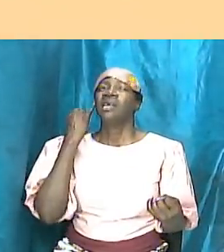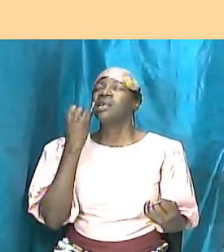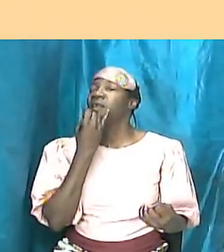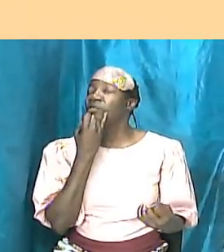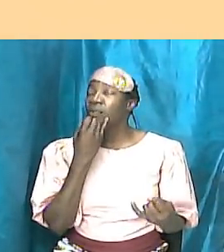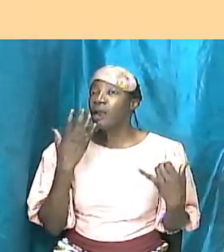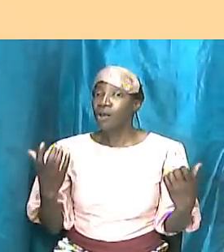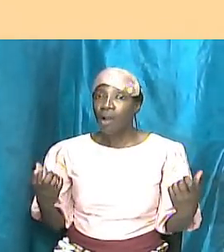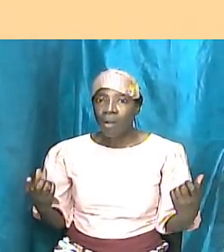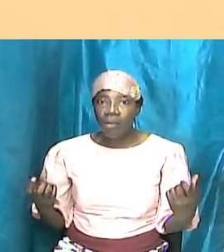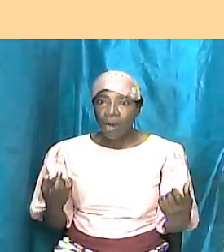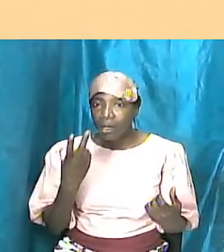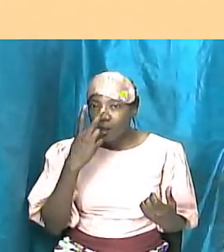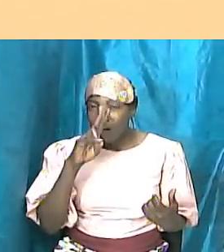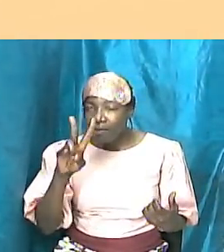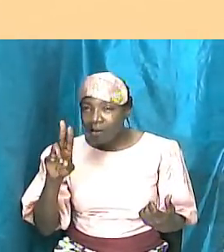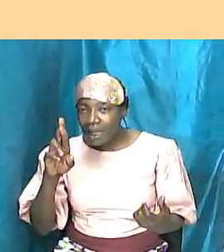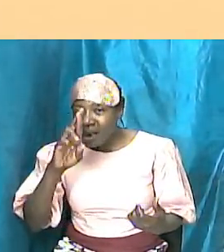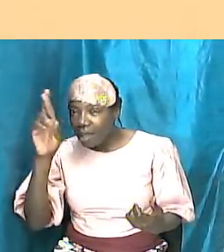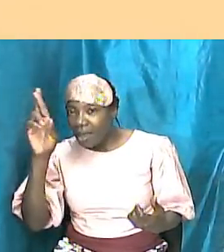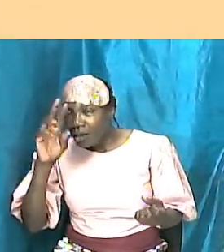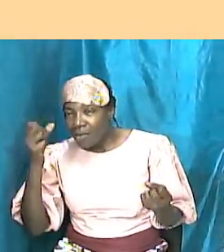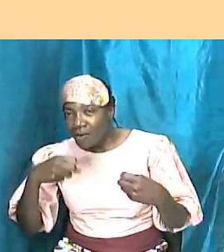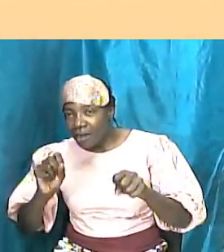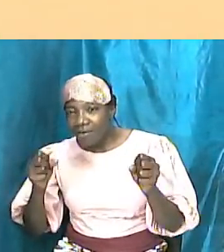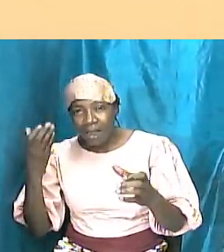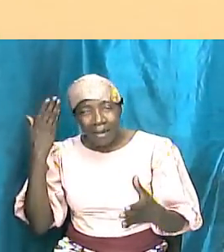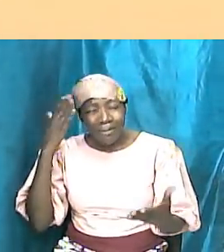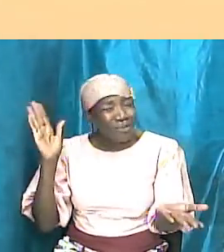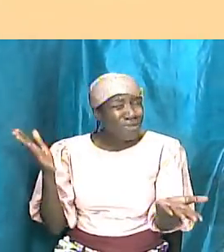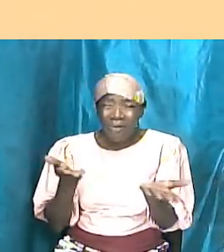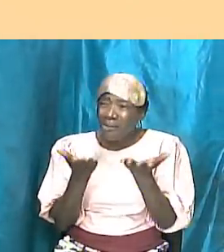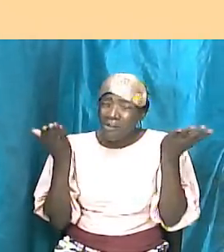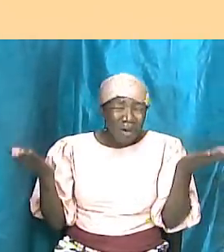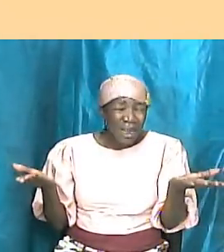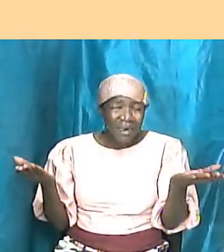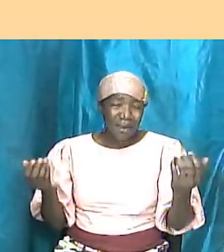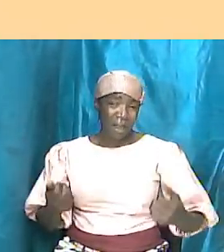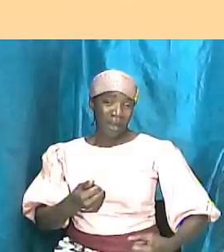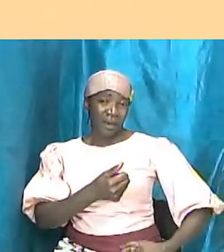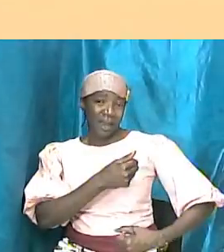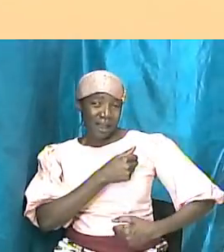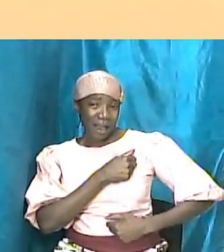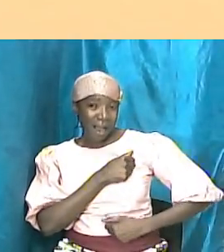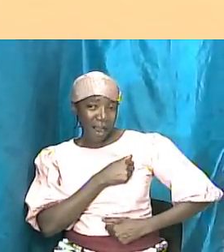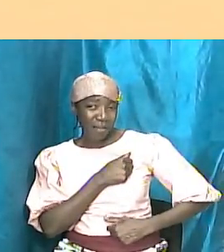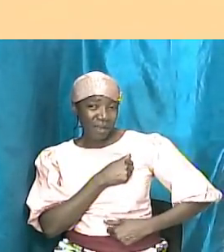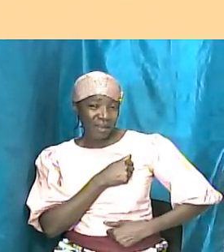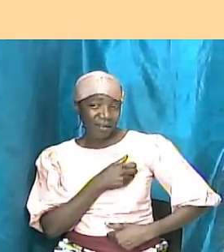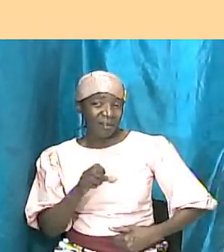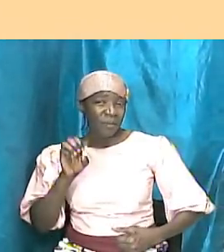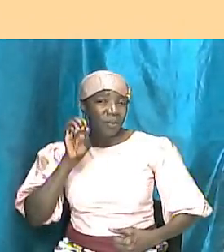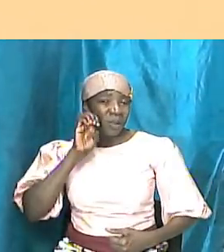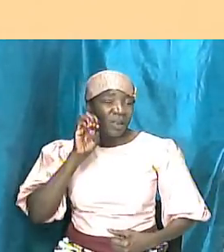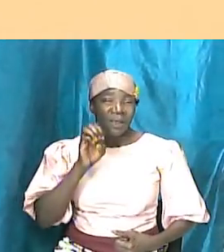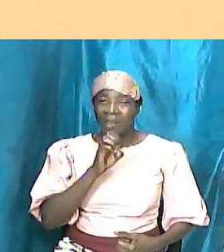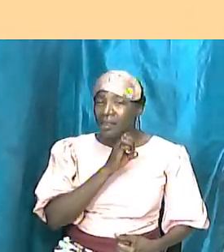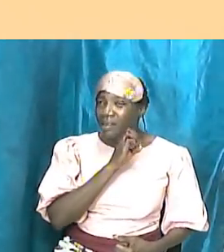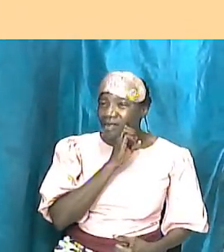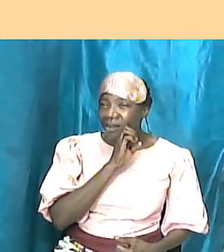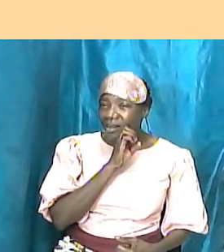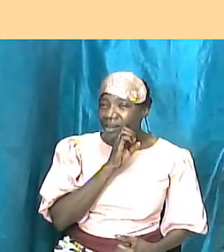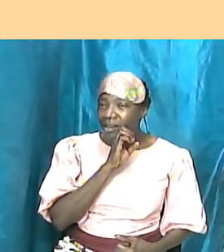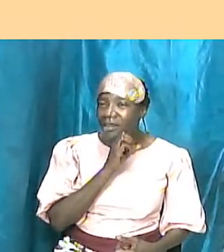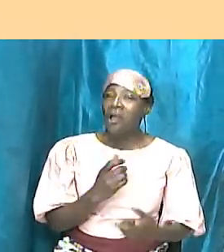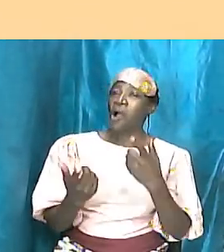Sea and didn't know what to do. And the armies of Israel, of Egypt, sorry, would have now been